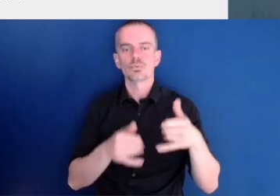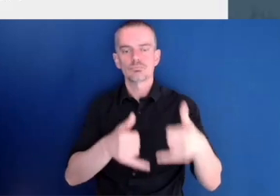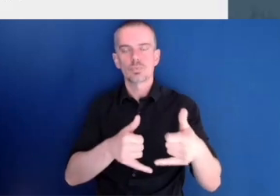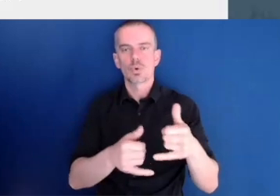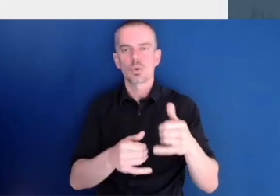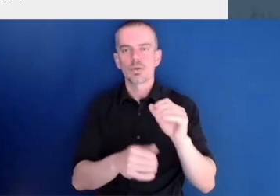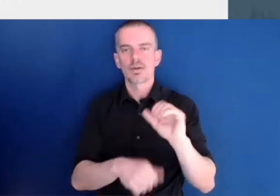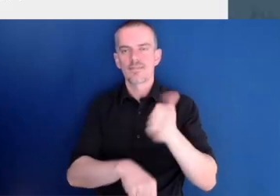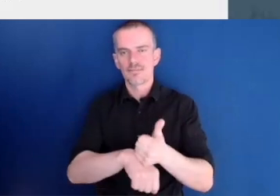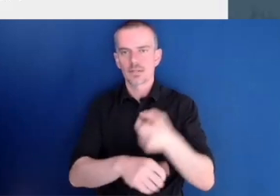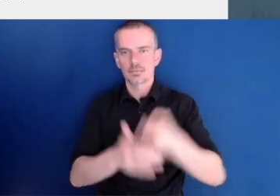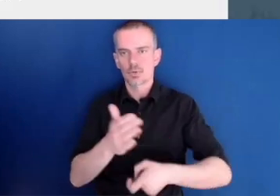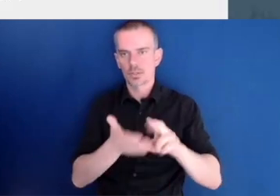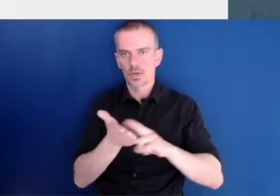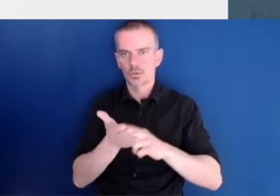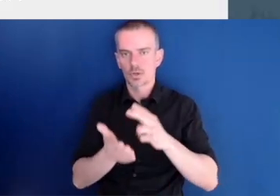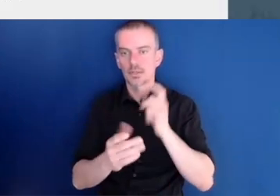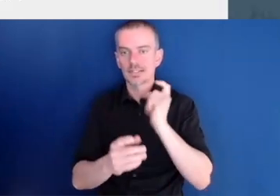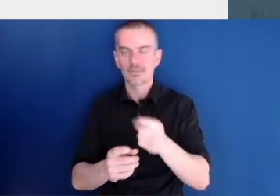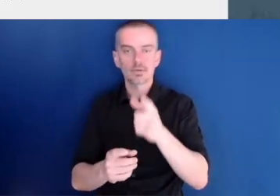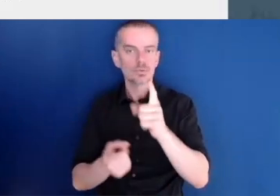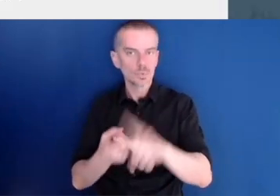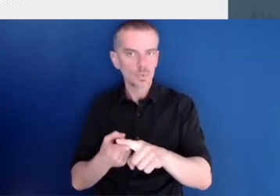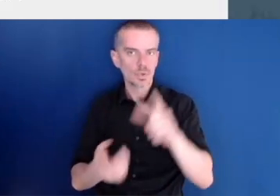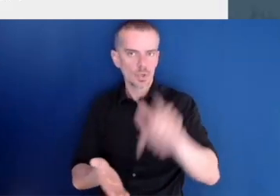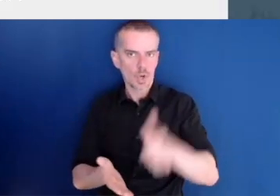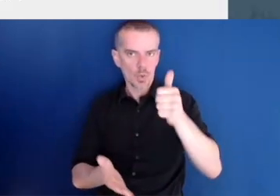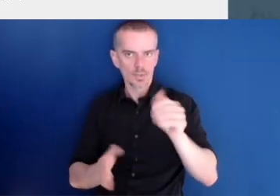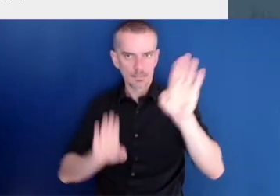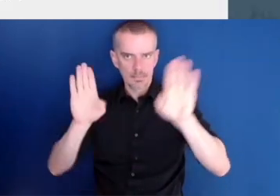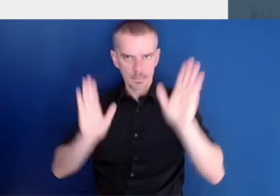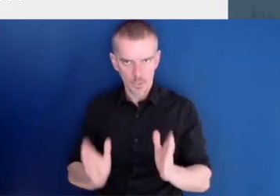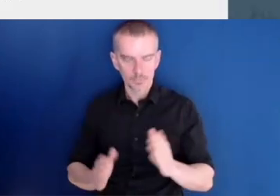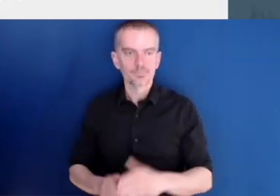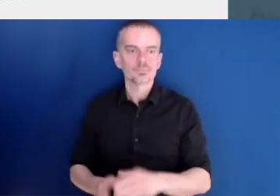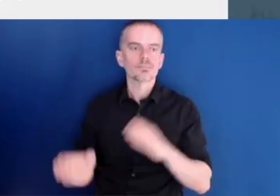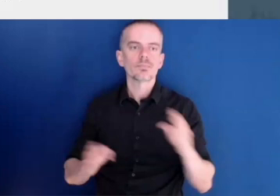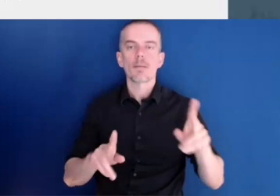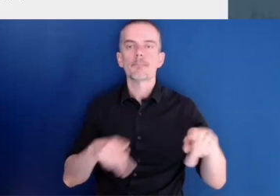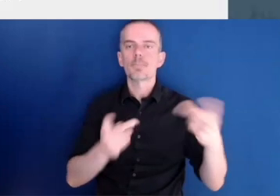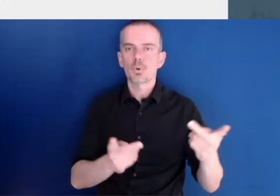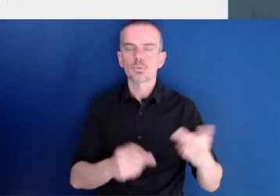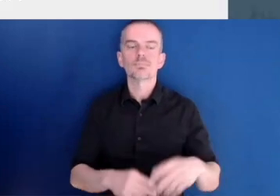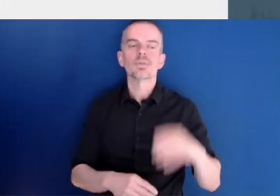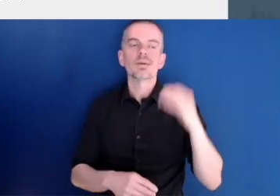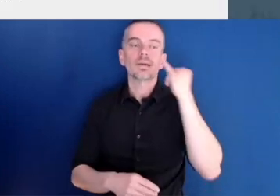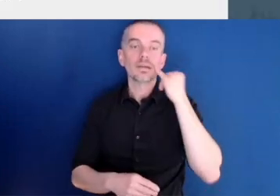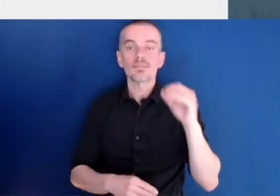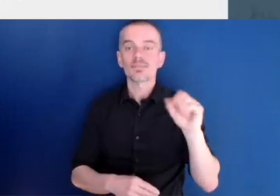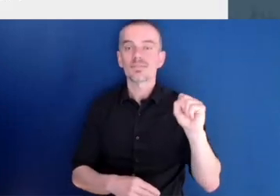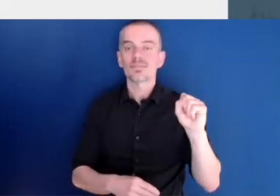bidder. And then proposals, basically whenever a sealed bid is not practicable. And